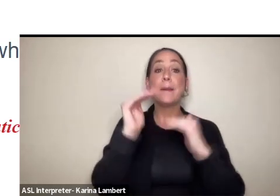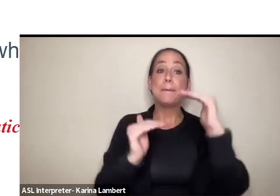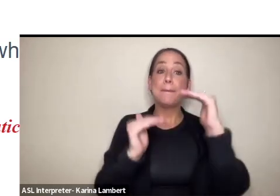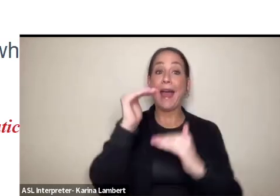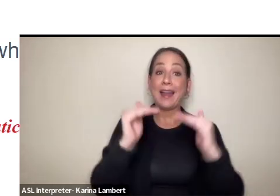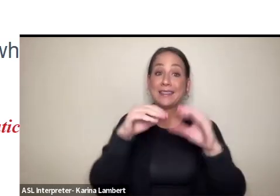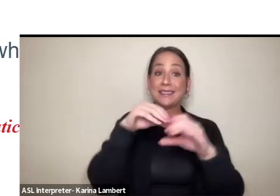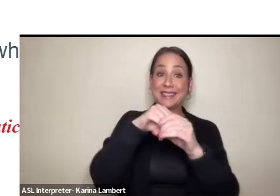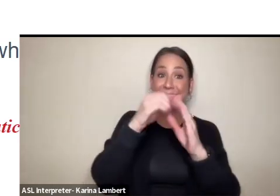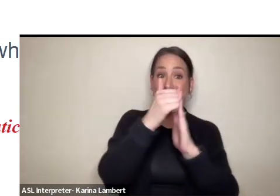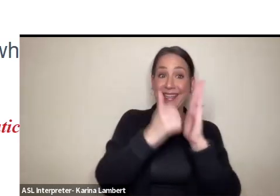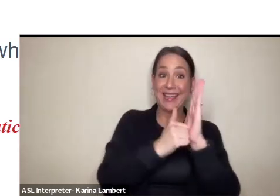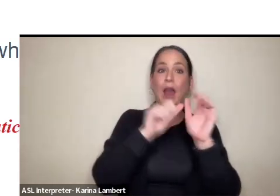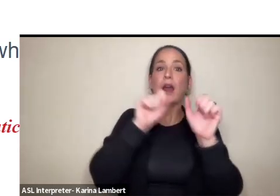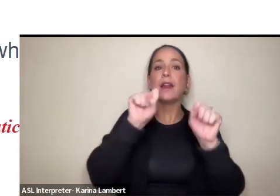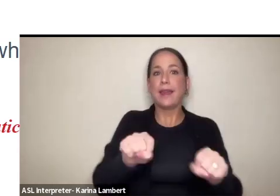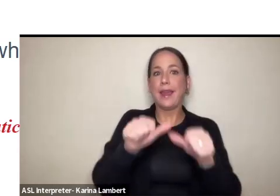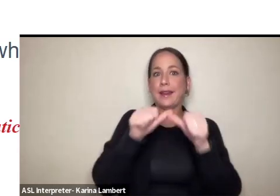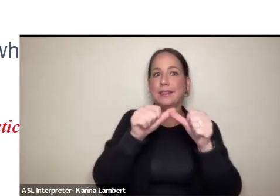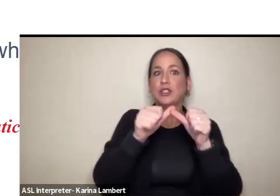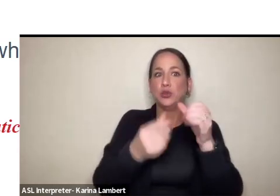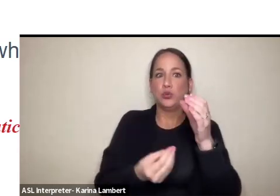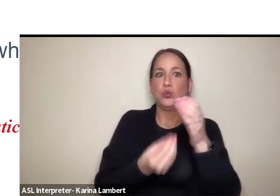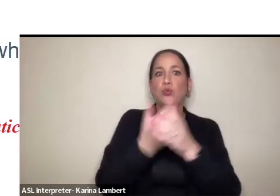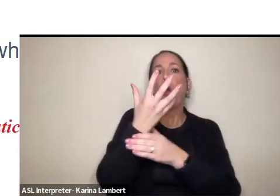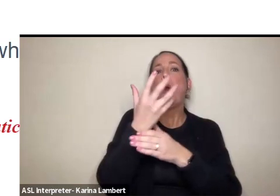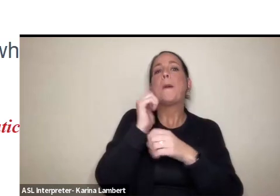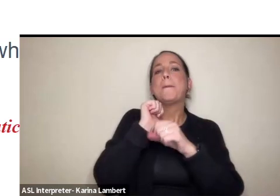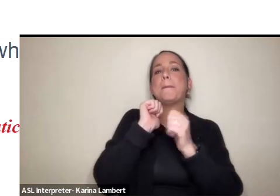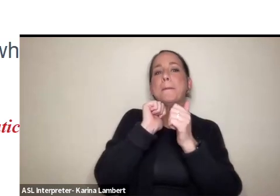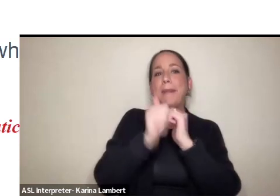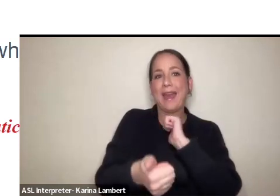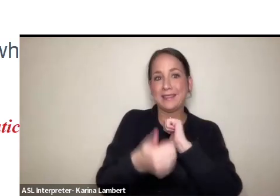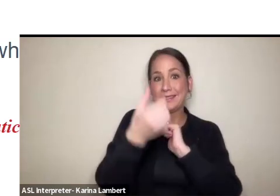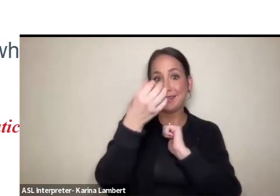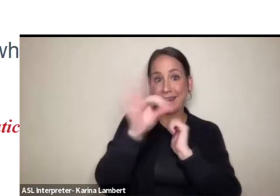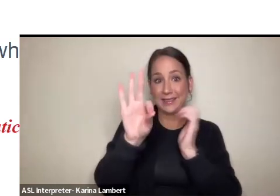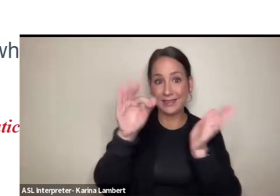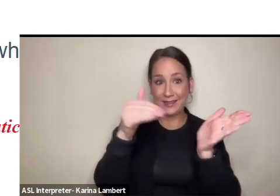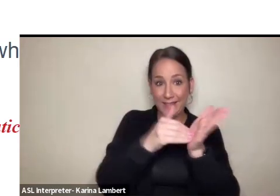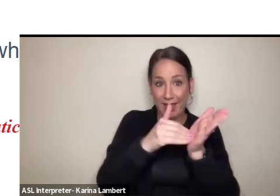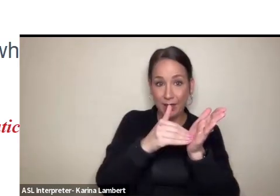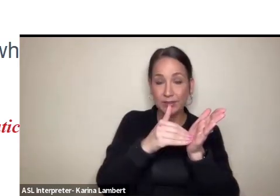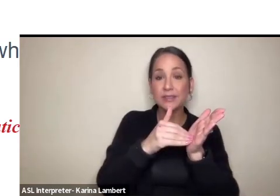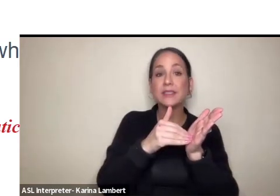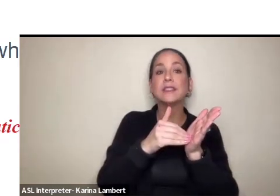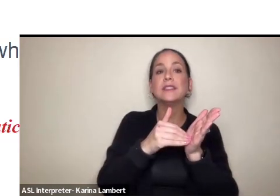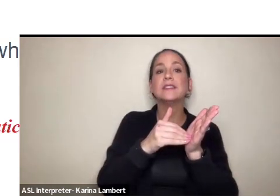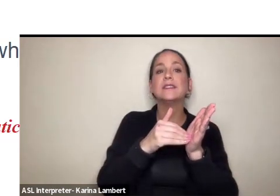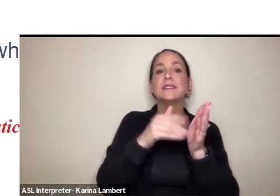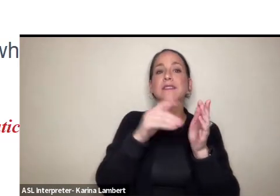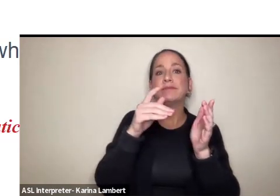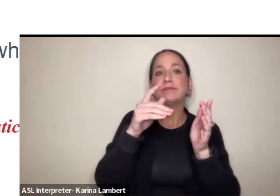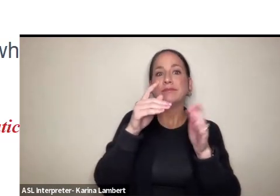to grow past $19,000. This is just the amount you can contribute per year. If you have